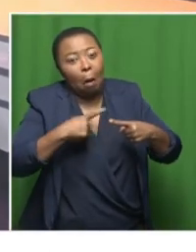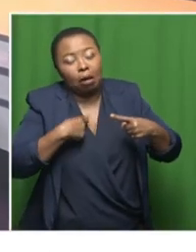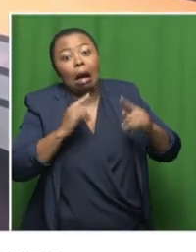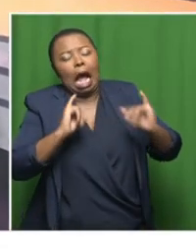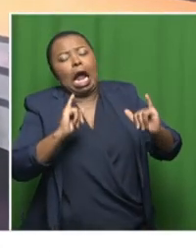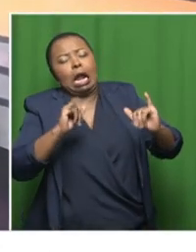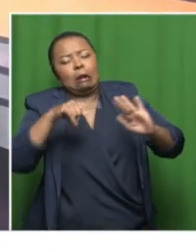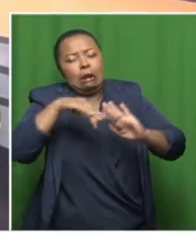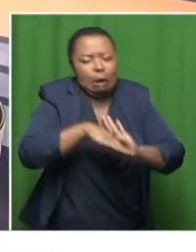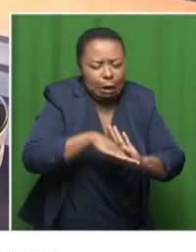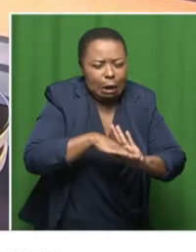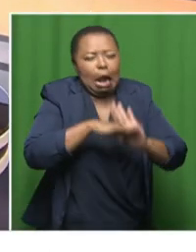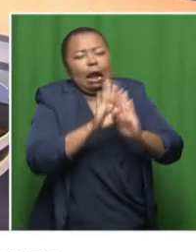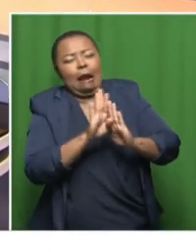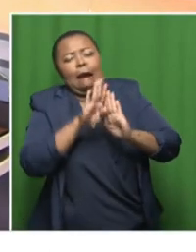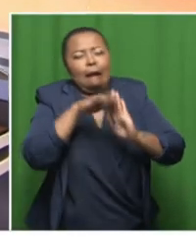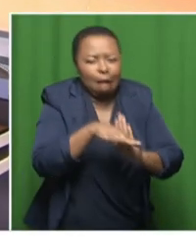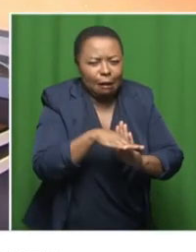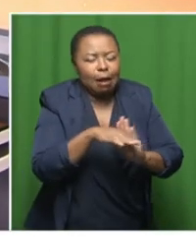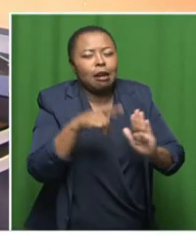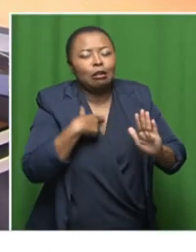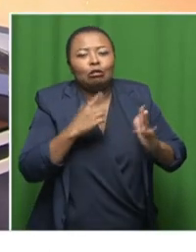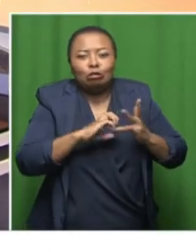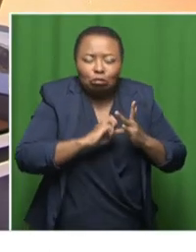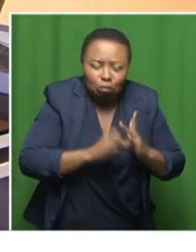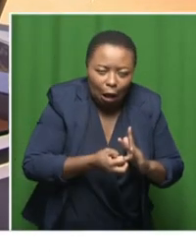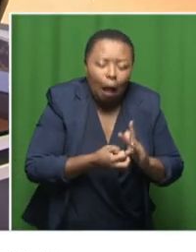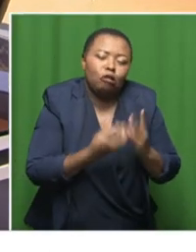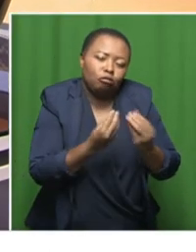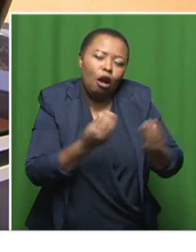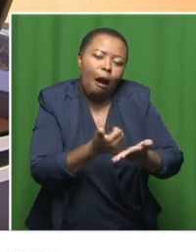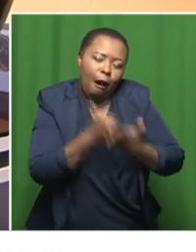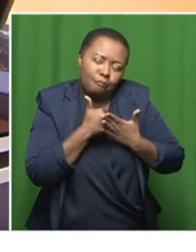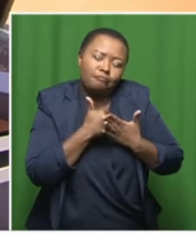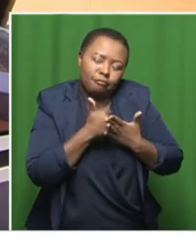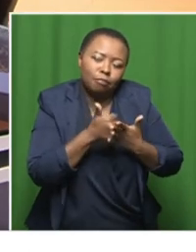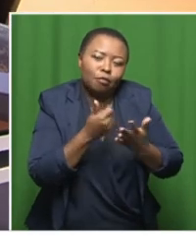then down. And that's what we're trying to help the children with.